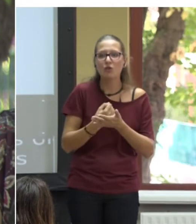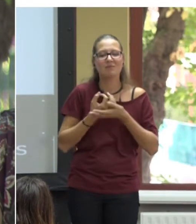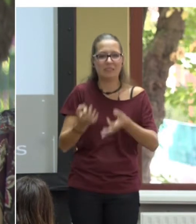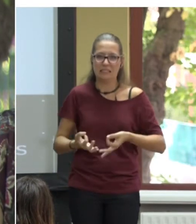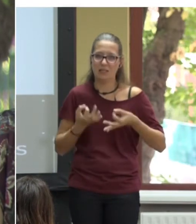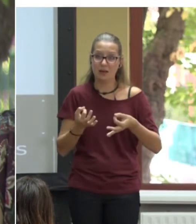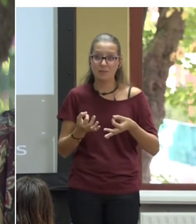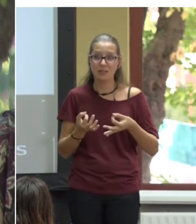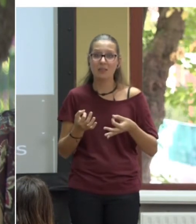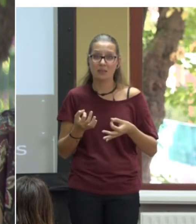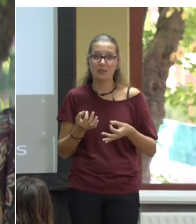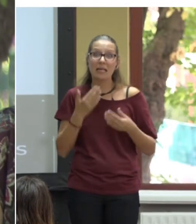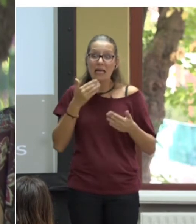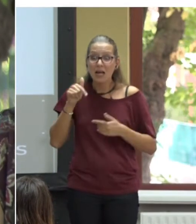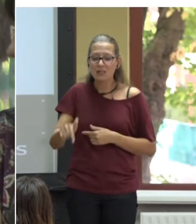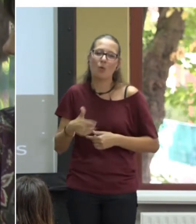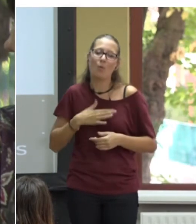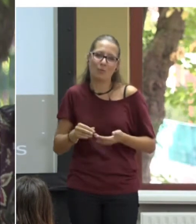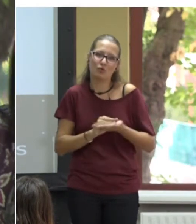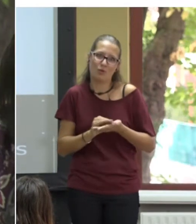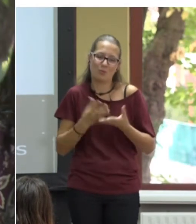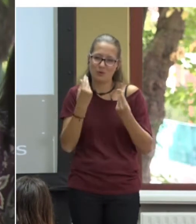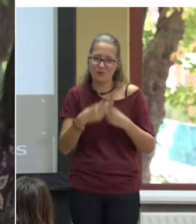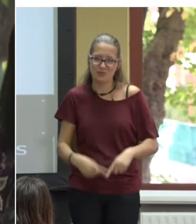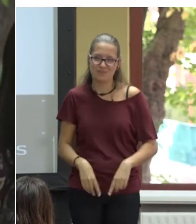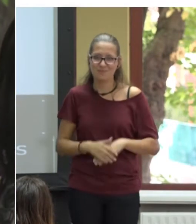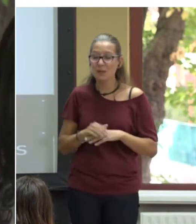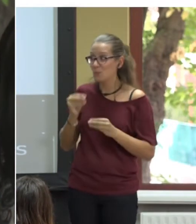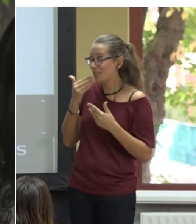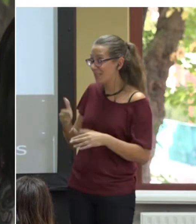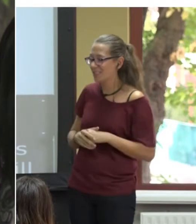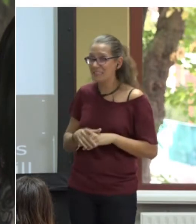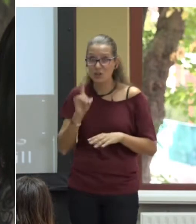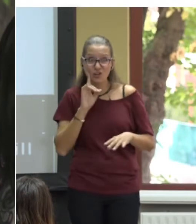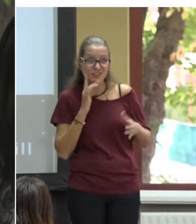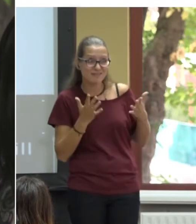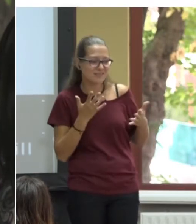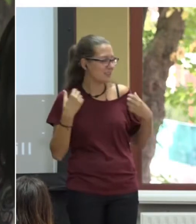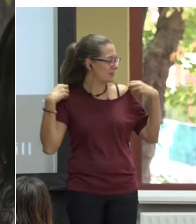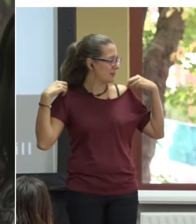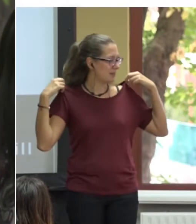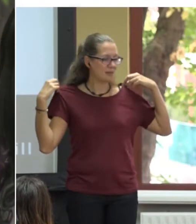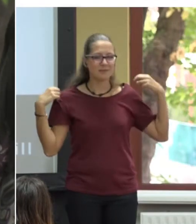that, we will solve many, many, many things. Thank you.